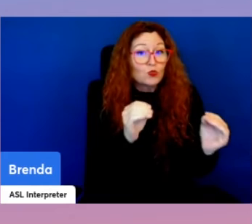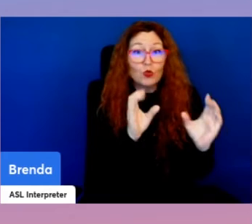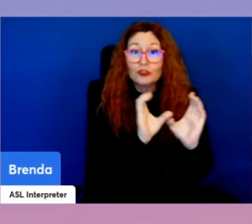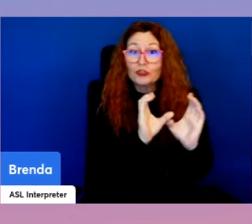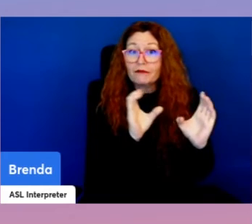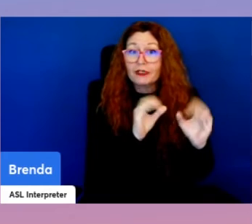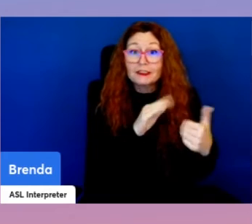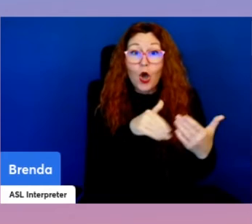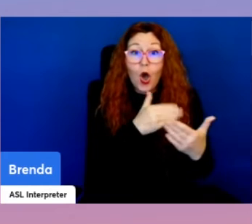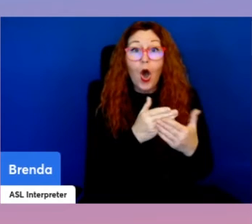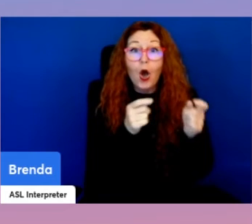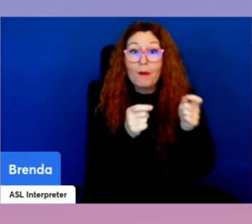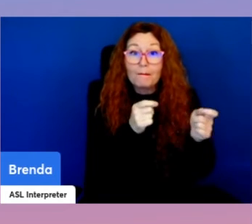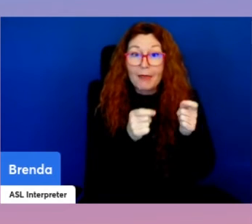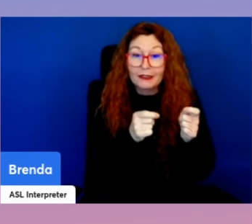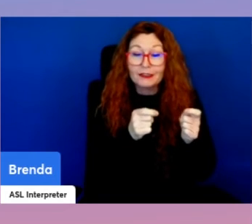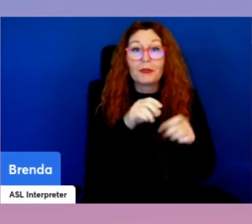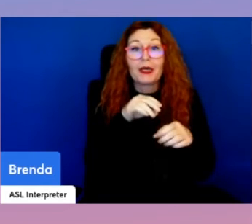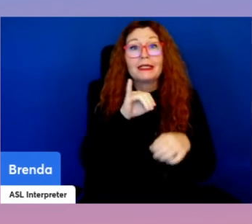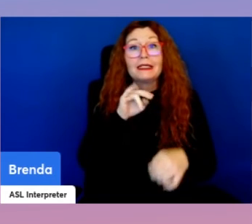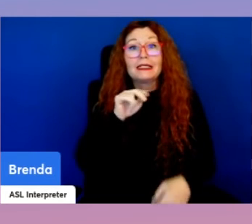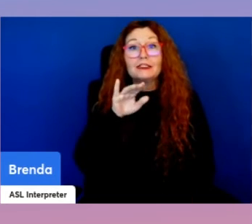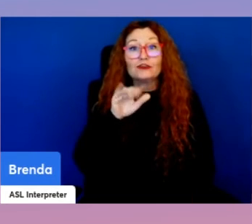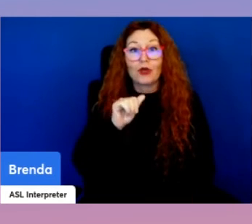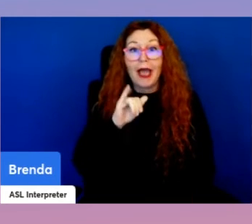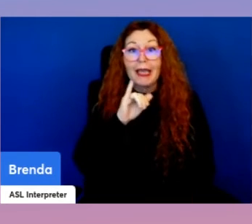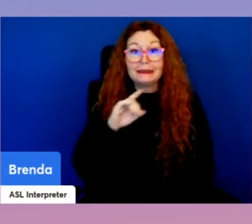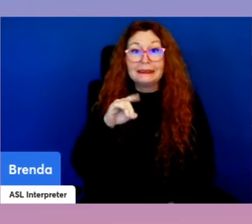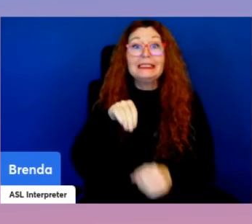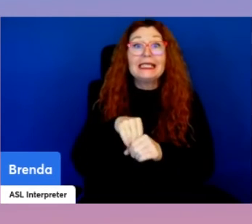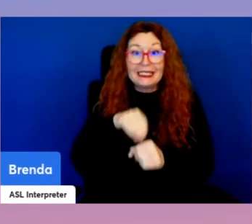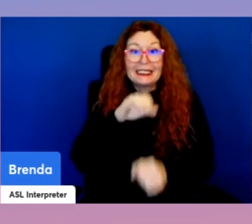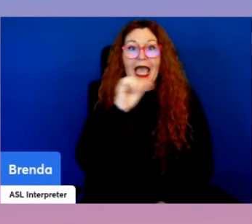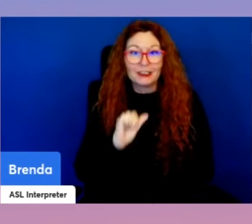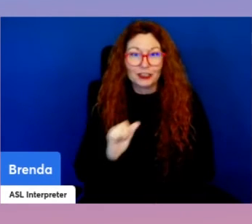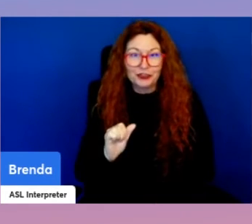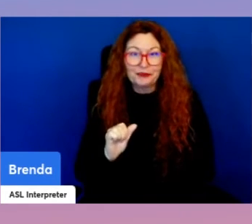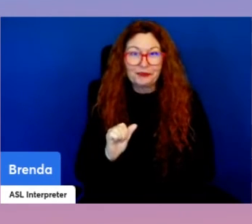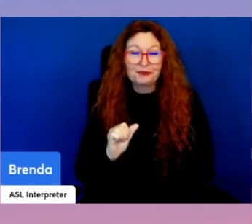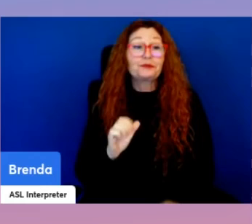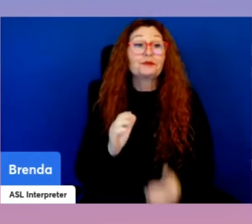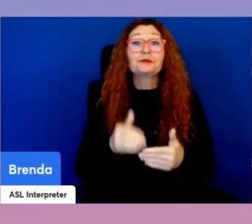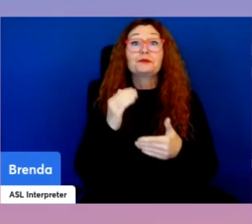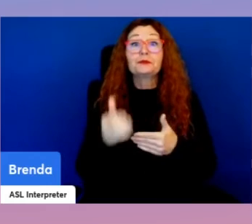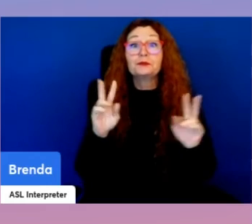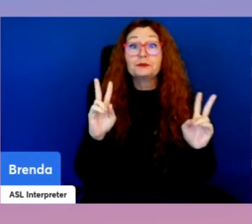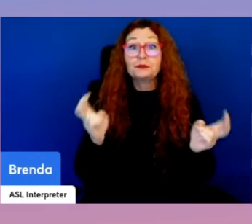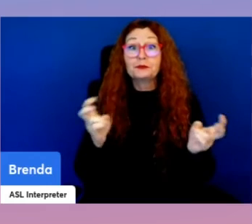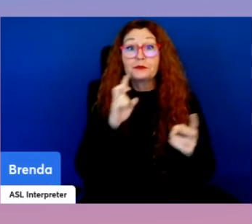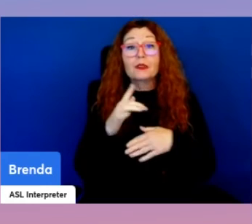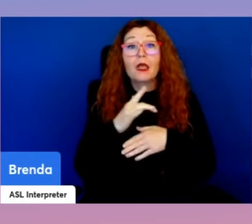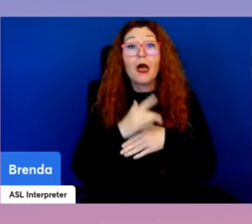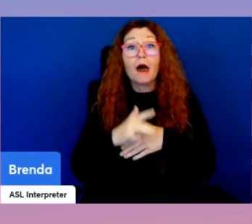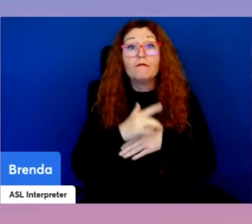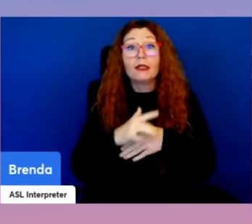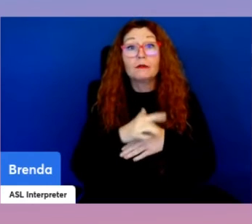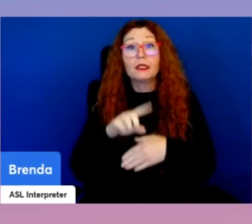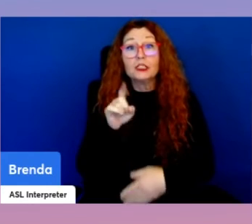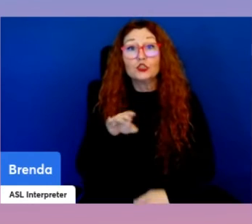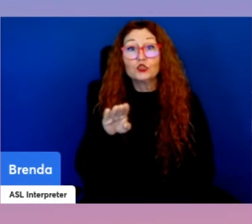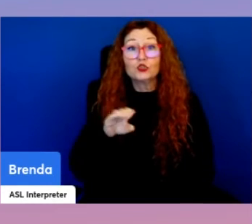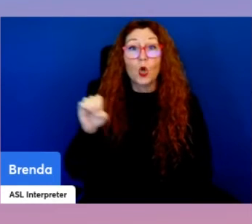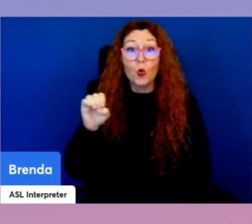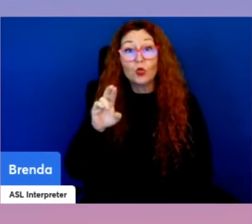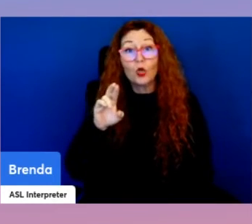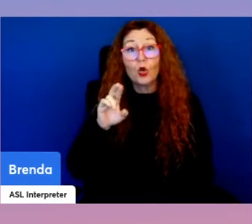ID and the Azure platform. The next thing I wanted to talk about is availability zone resiliency. This is something to consider